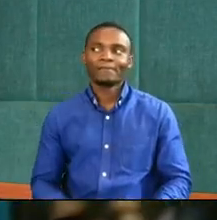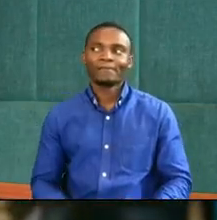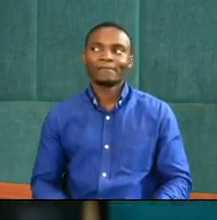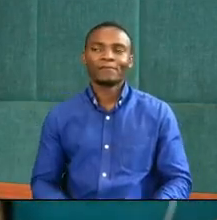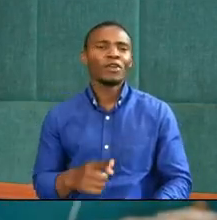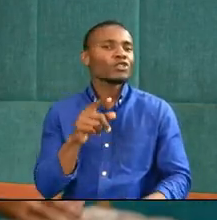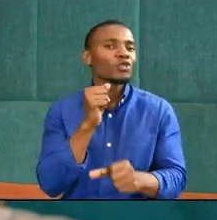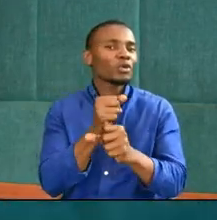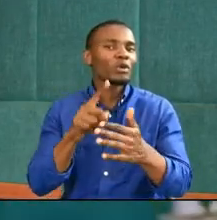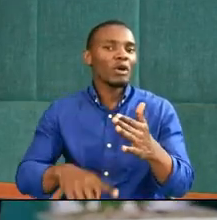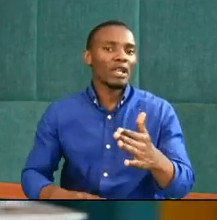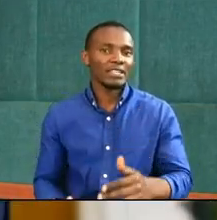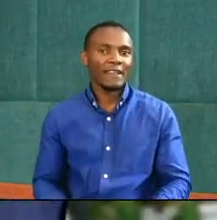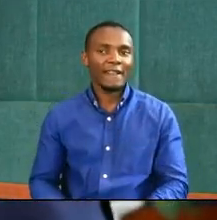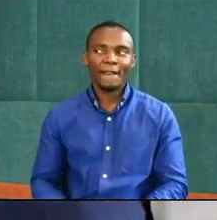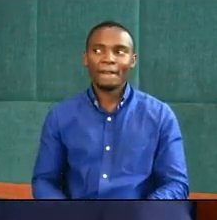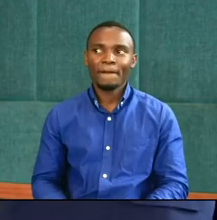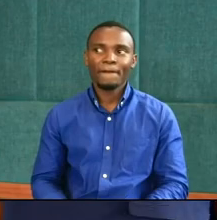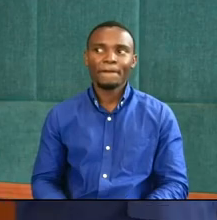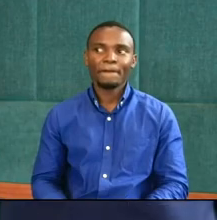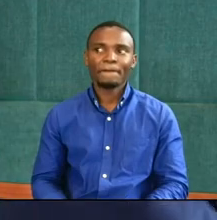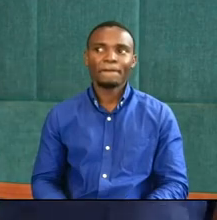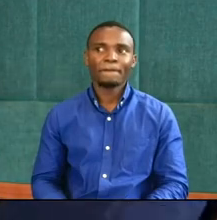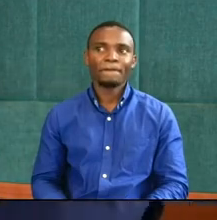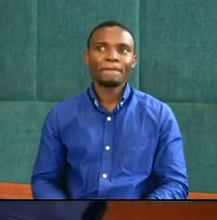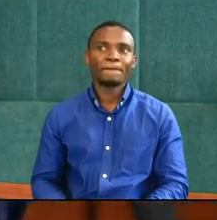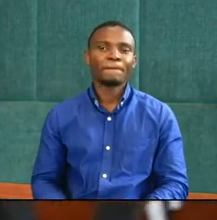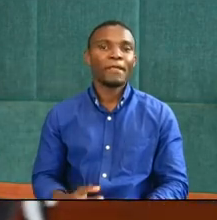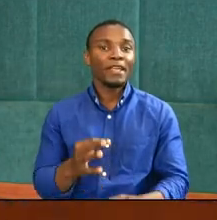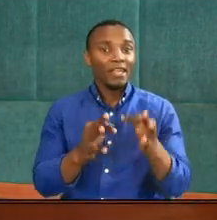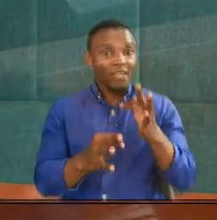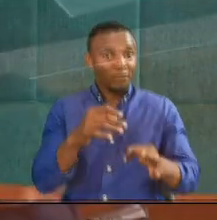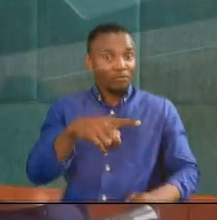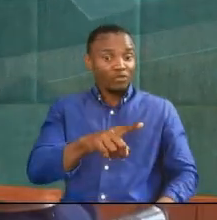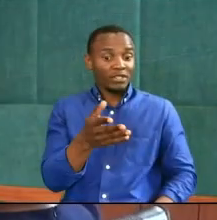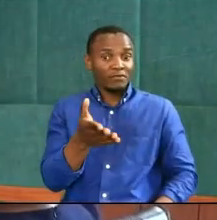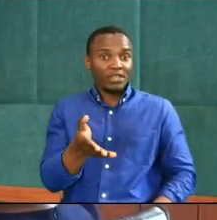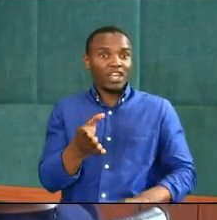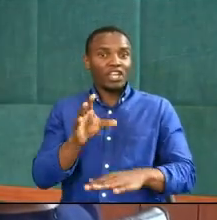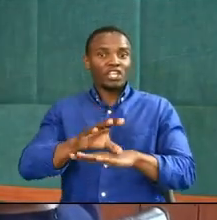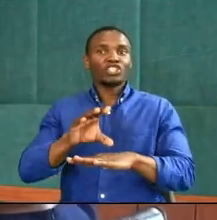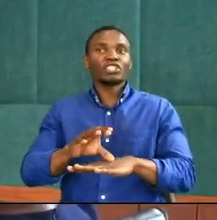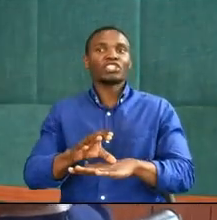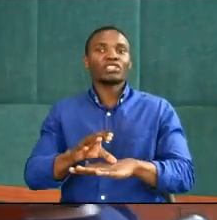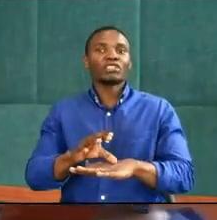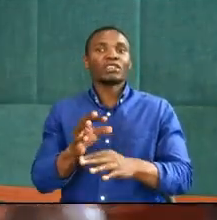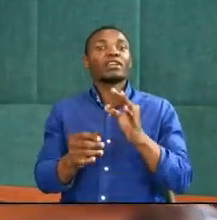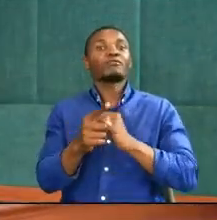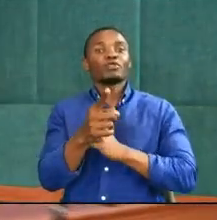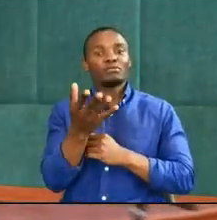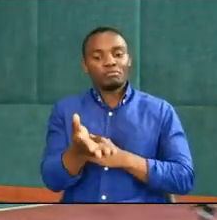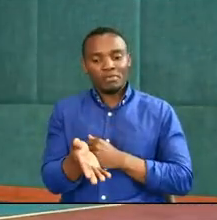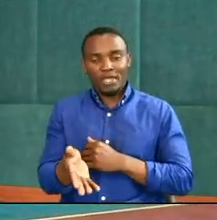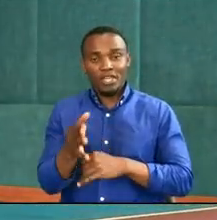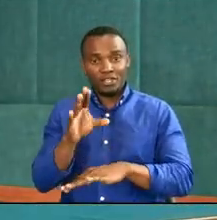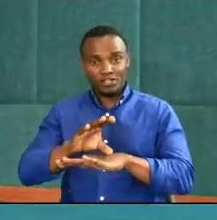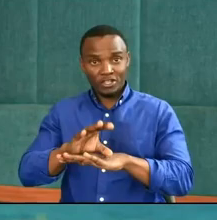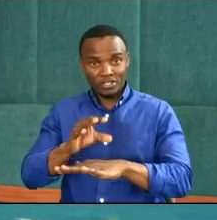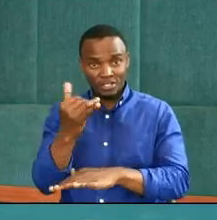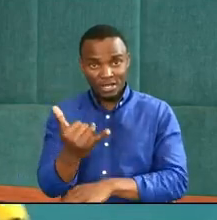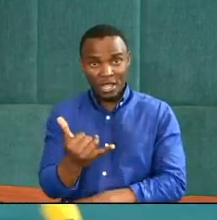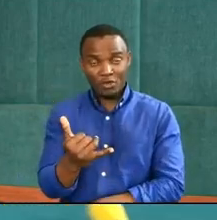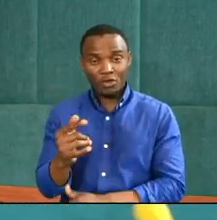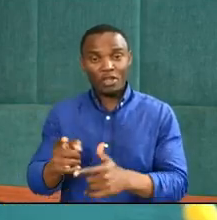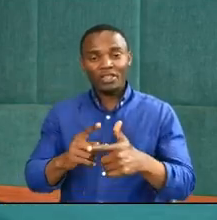Come talk to me. Oh, you still don't get it. If you are in church right now, and you